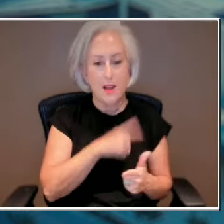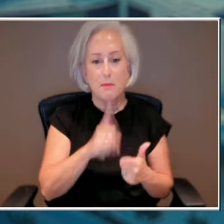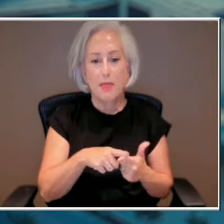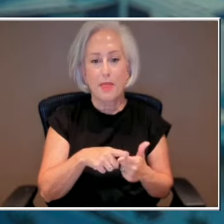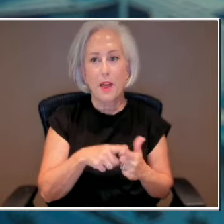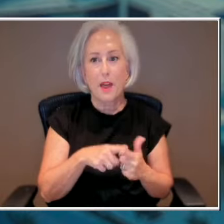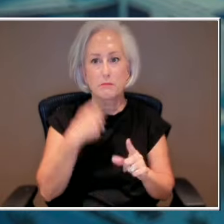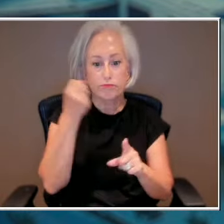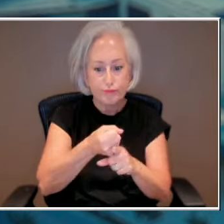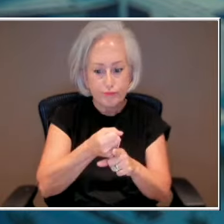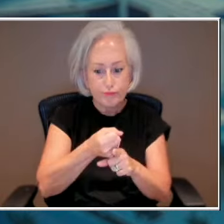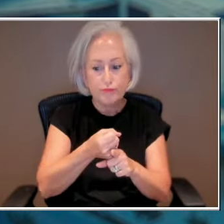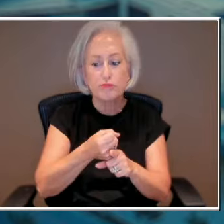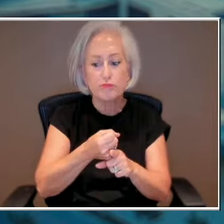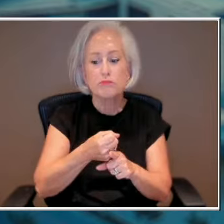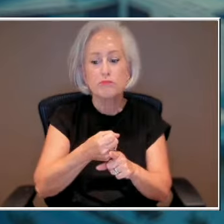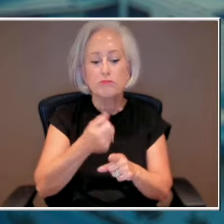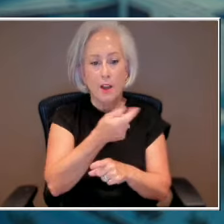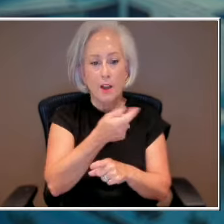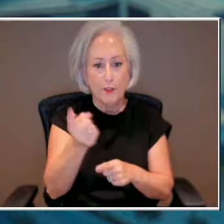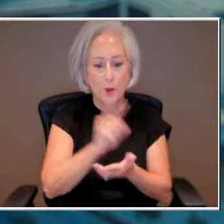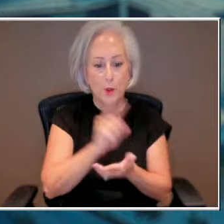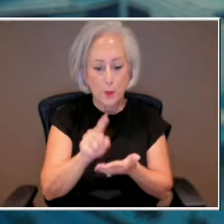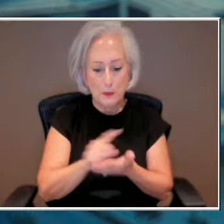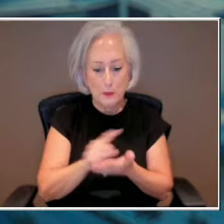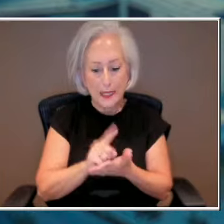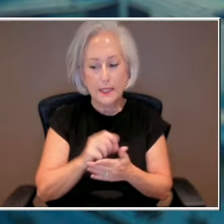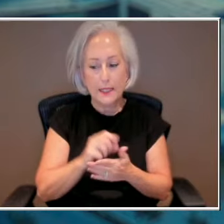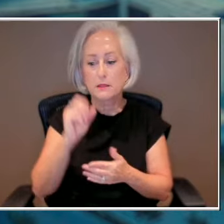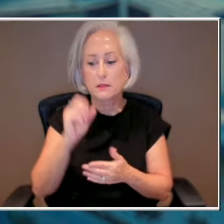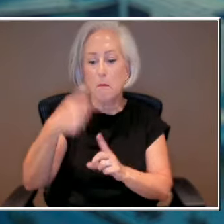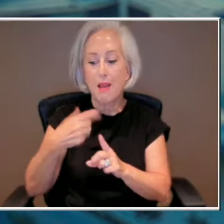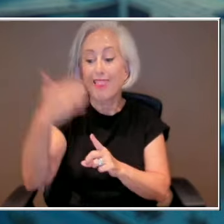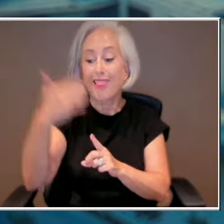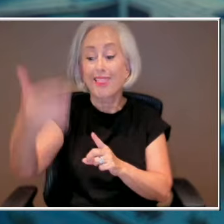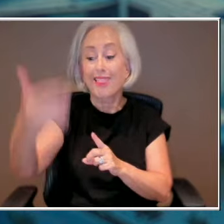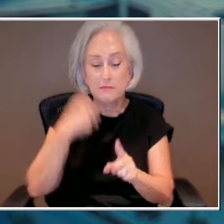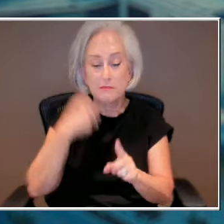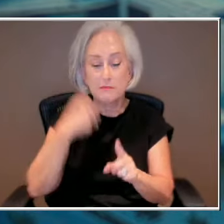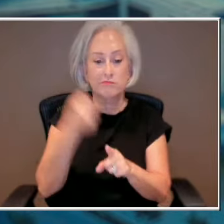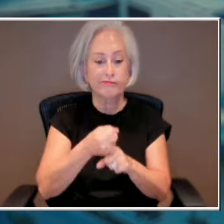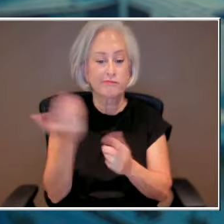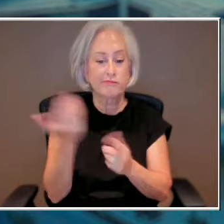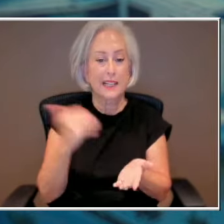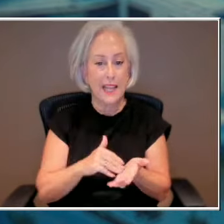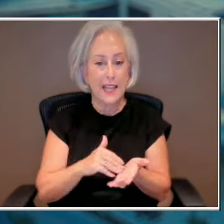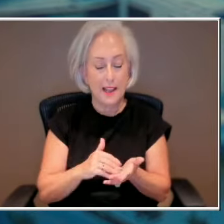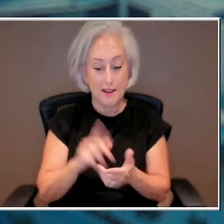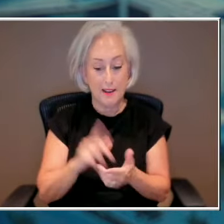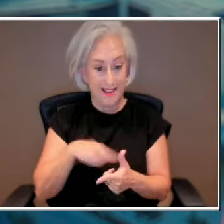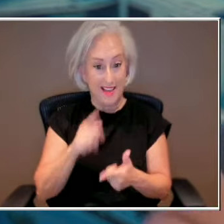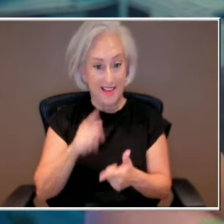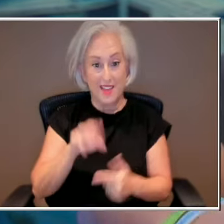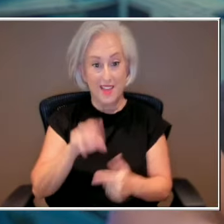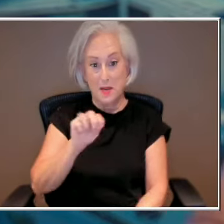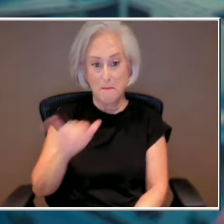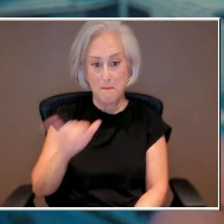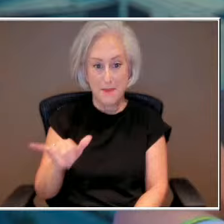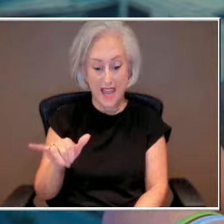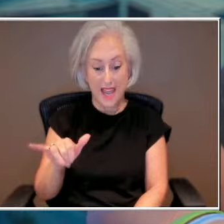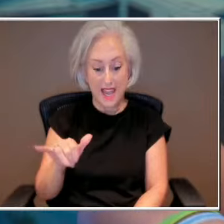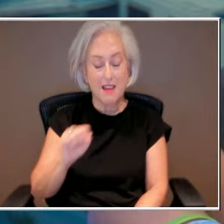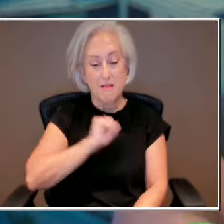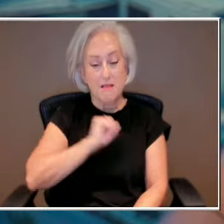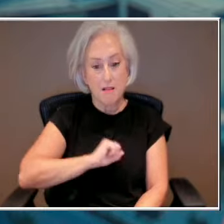or a month or so, and I'd have to come back. And it wasn't until in May when the cough was back, and then I couldn't lift my